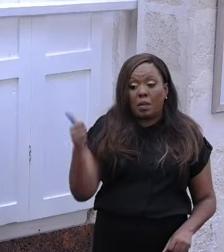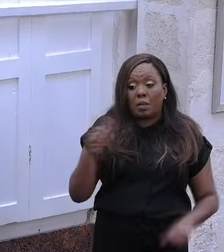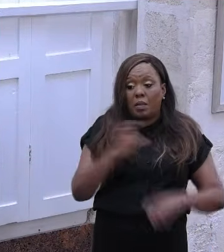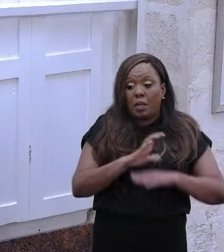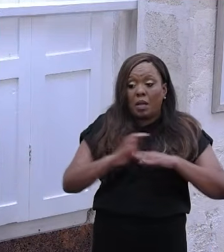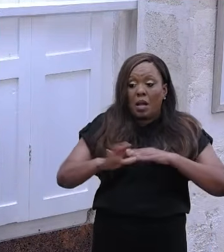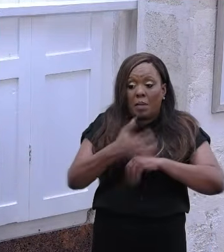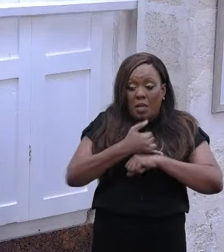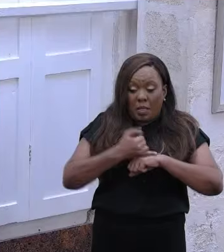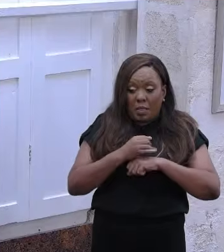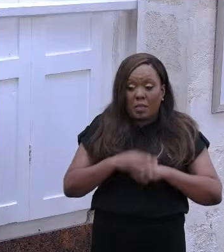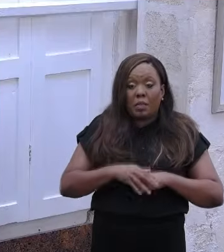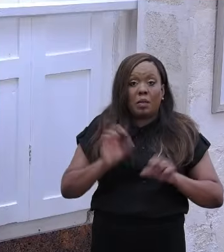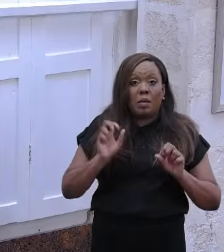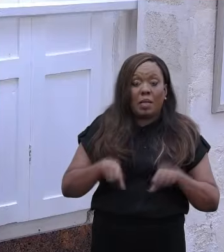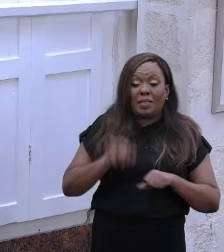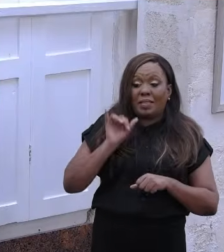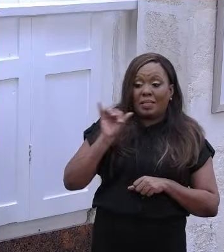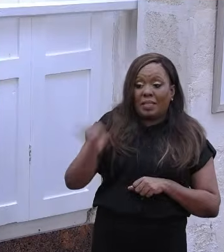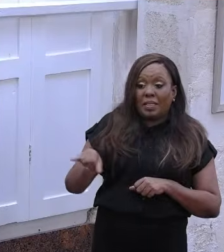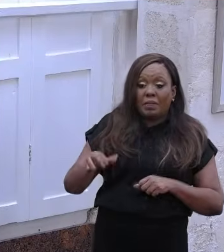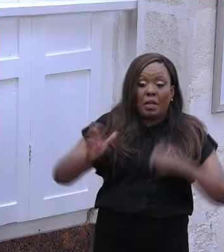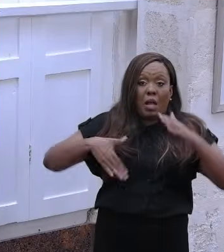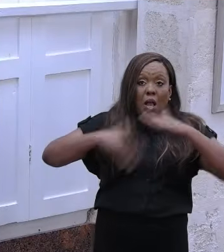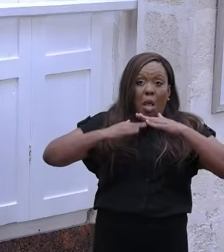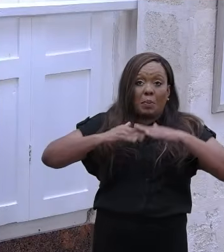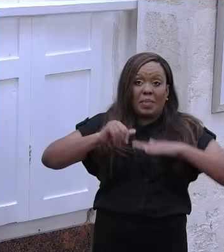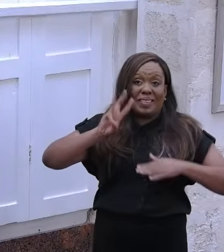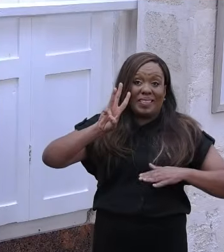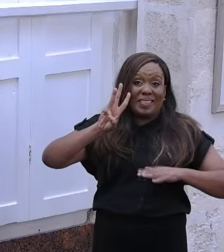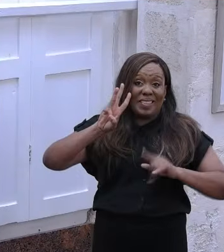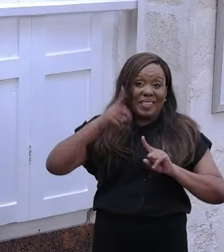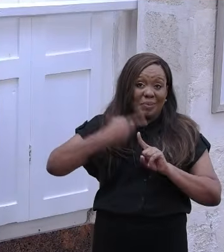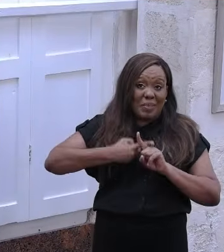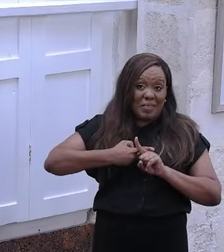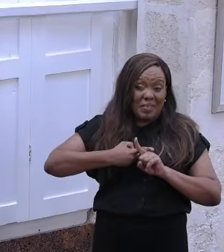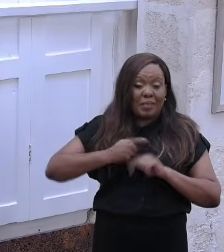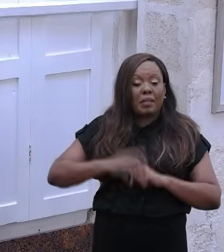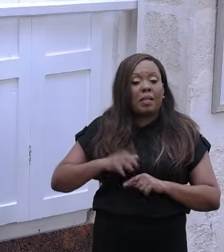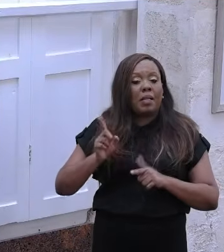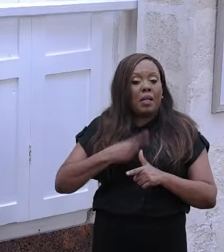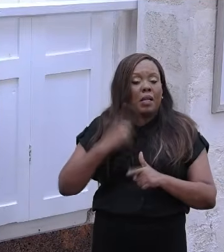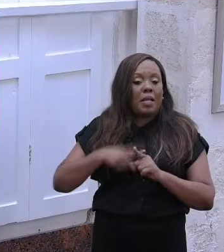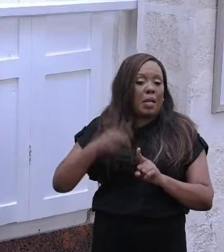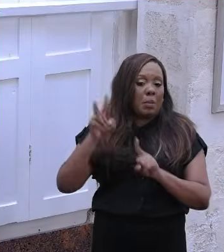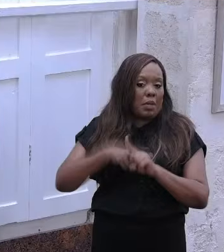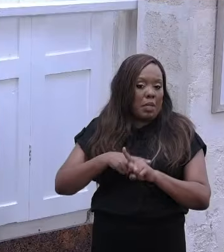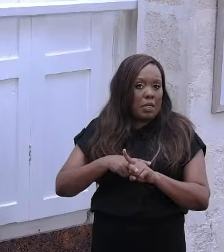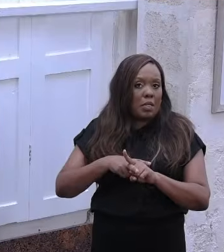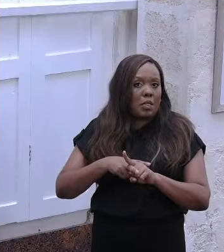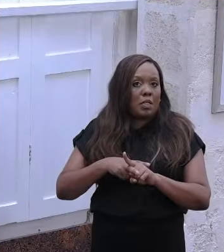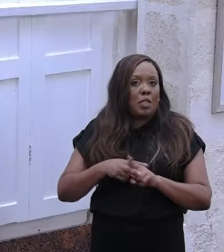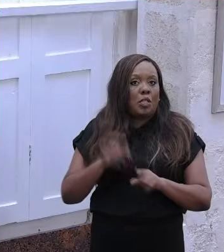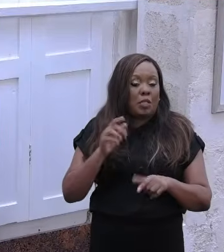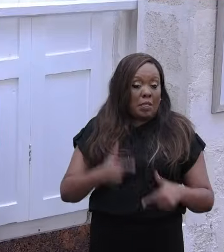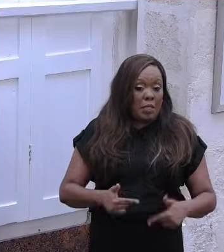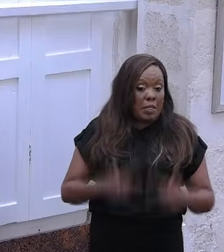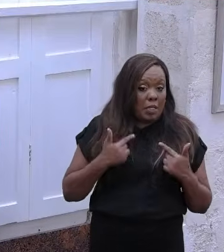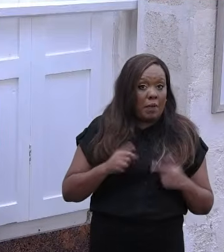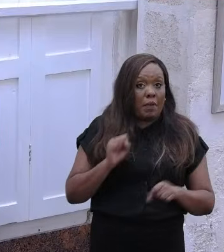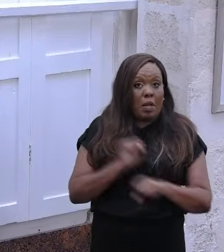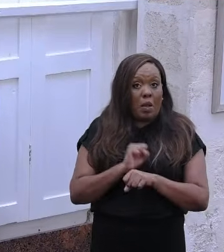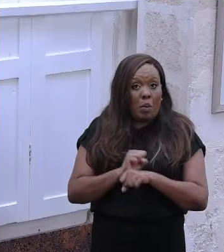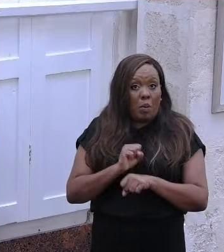initial period of up to 6 months in some instances and apply for the right to live and work through their CARICOM